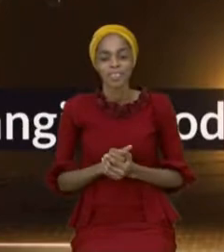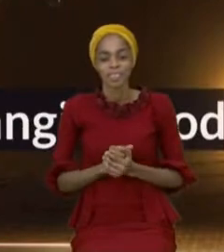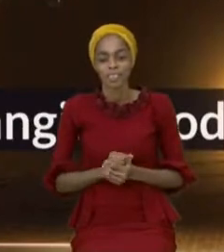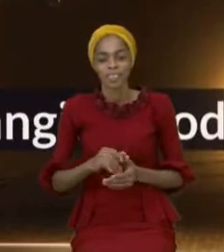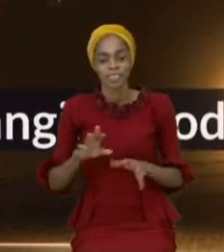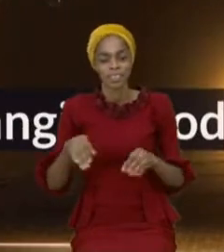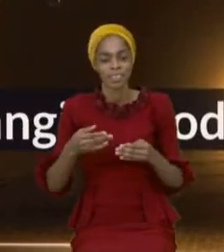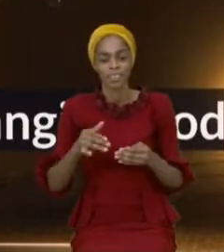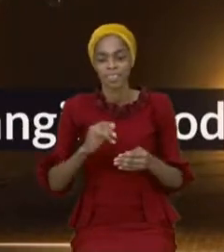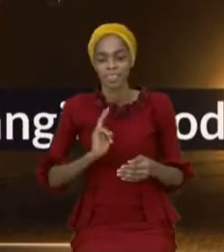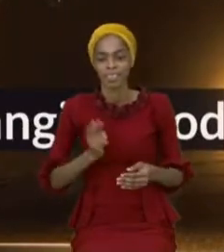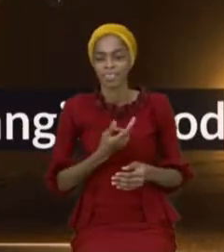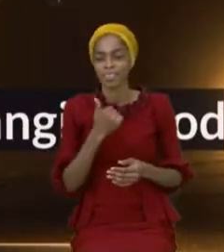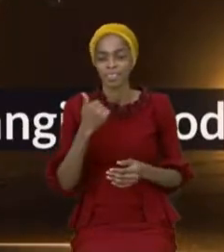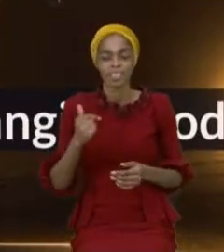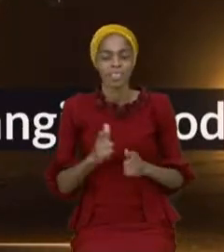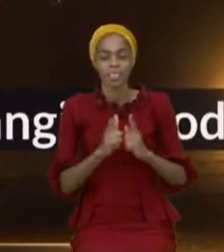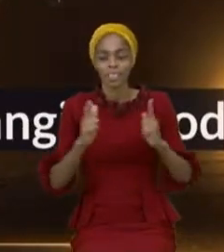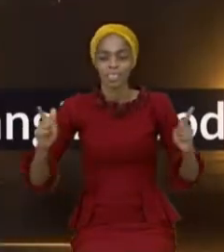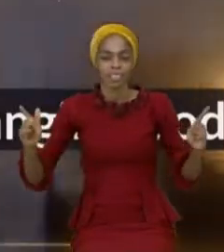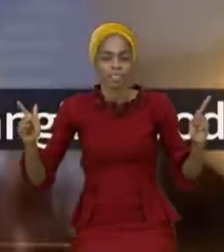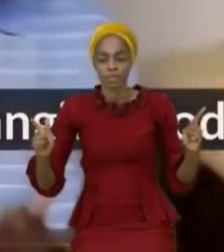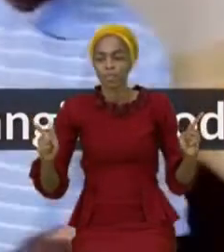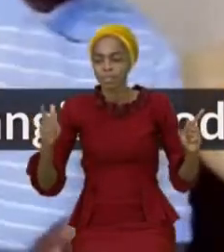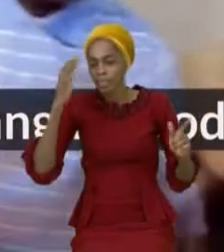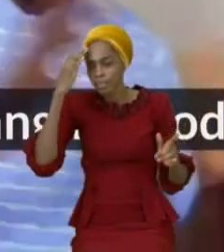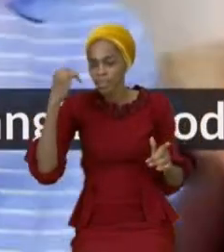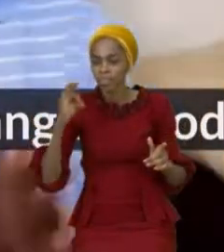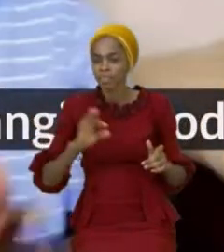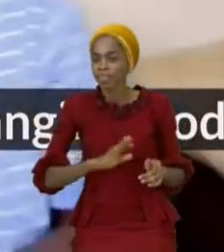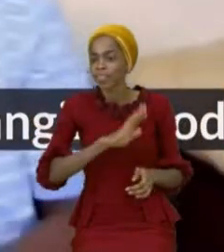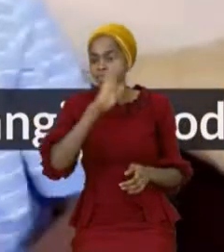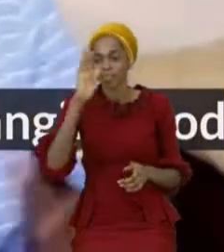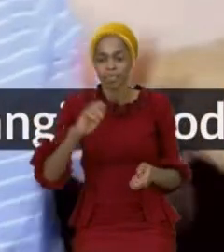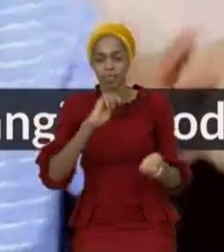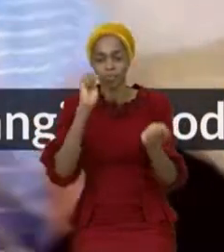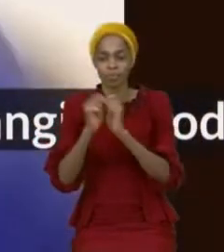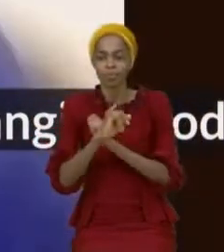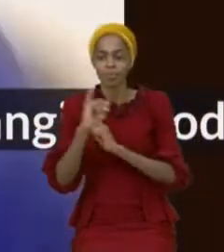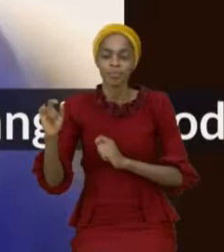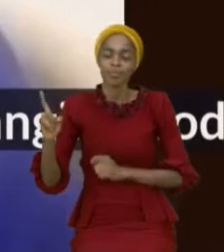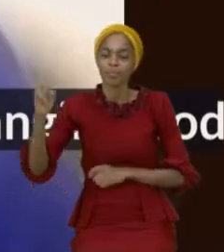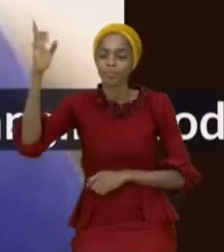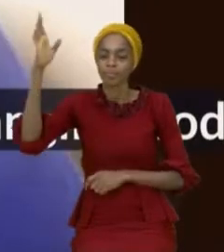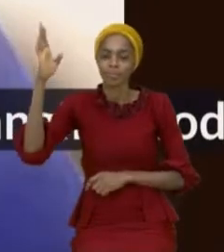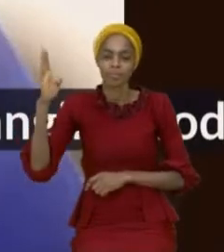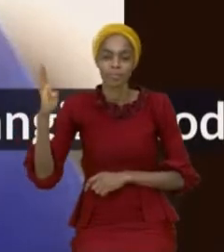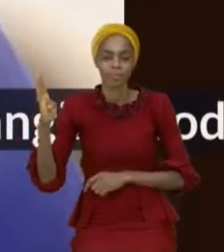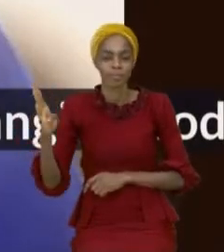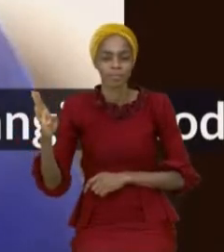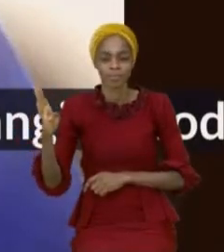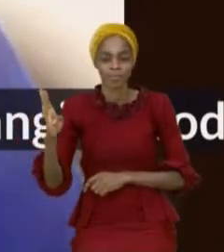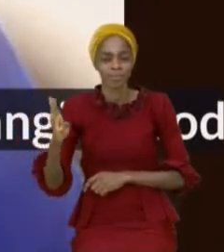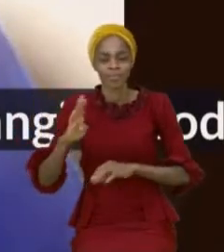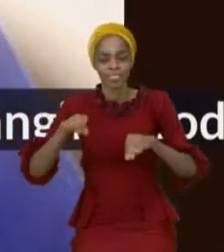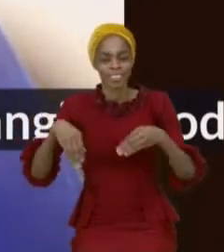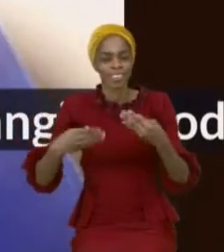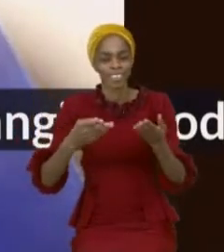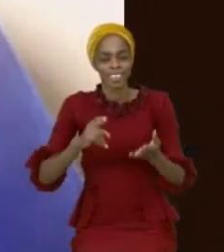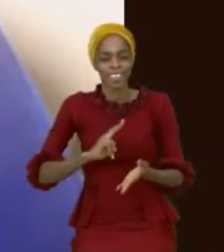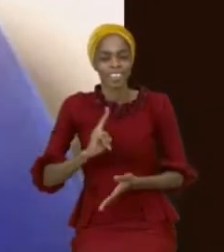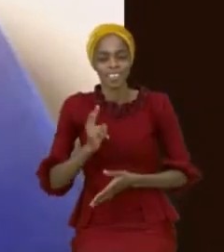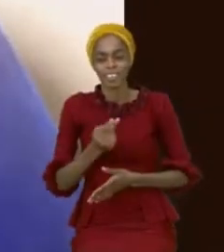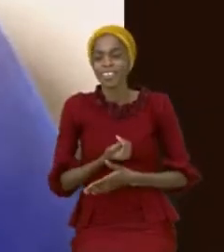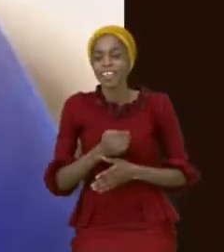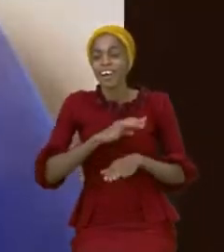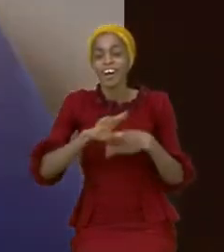give us a great glimpse of an ever-changing God. All we want is you. Yeah, come